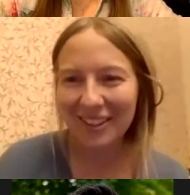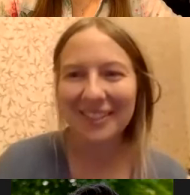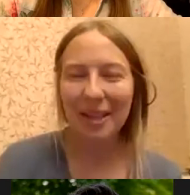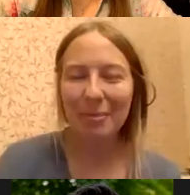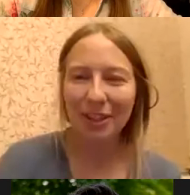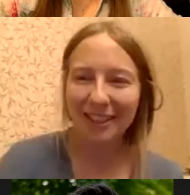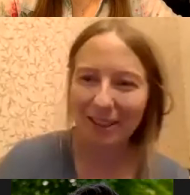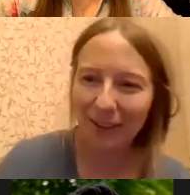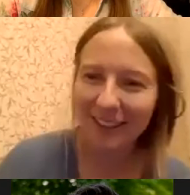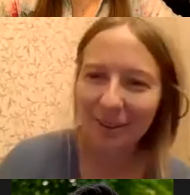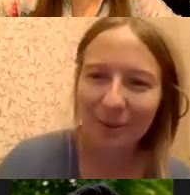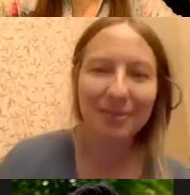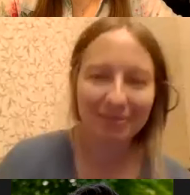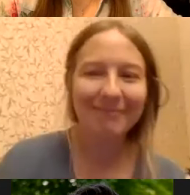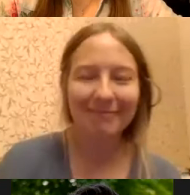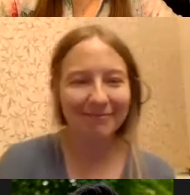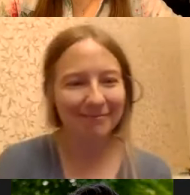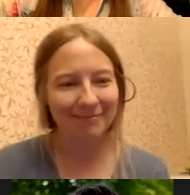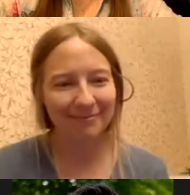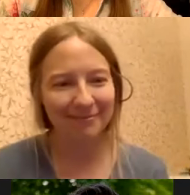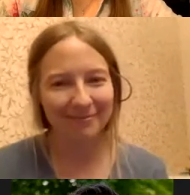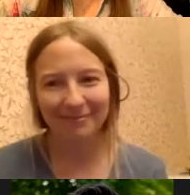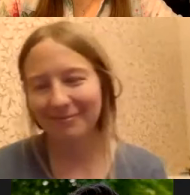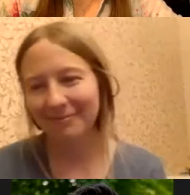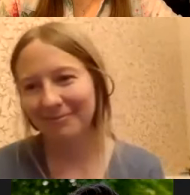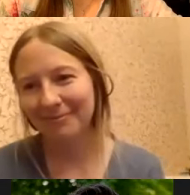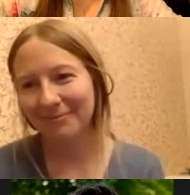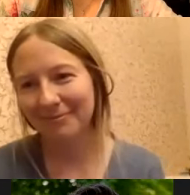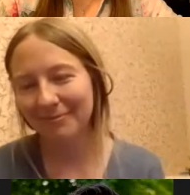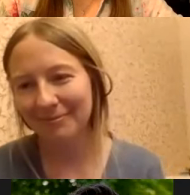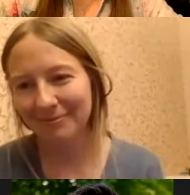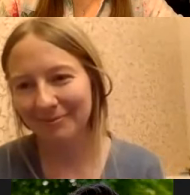Thanks a lot. Appreciate it. Fantastic work. All right.